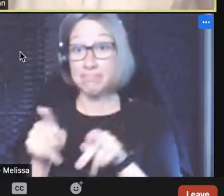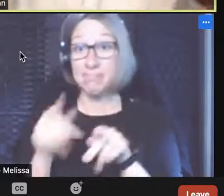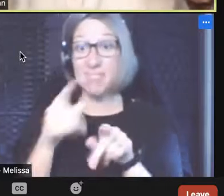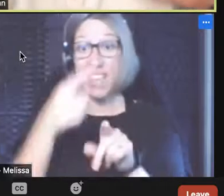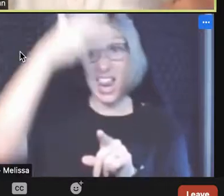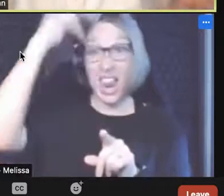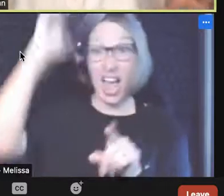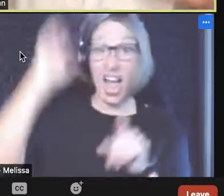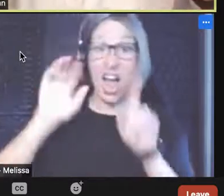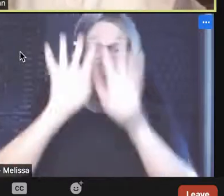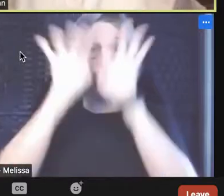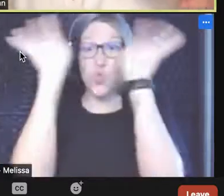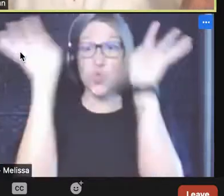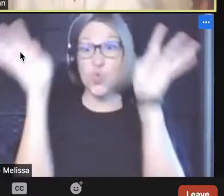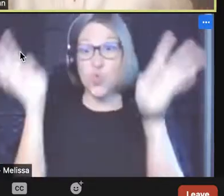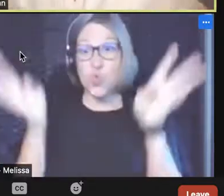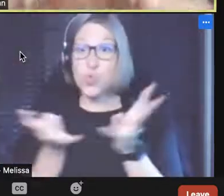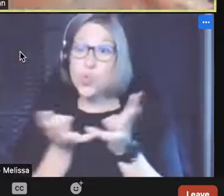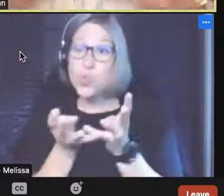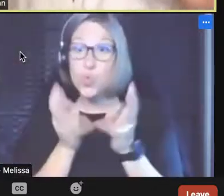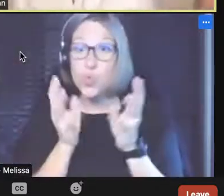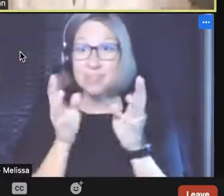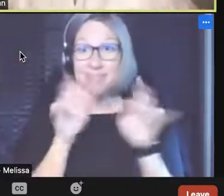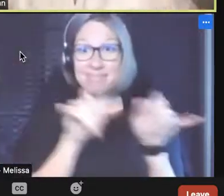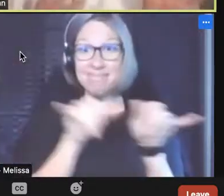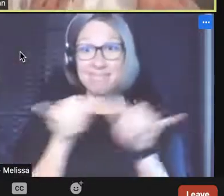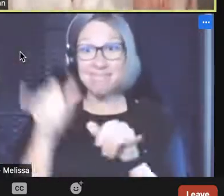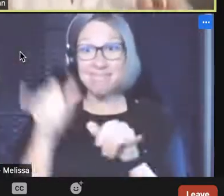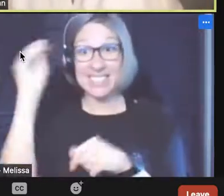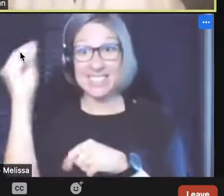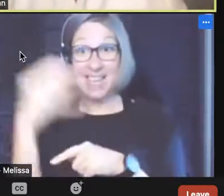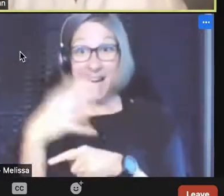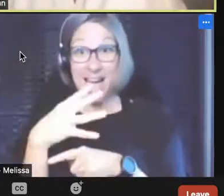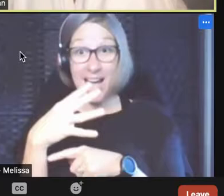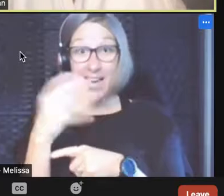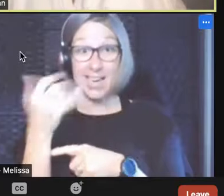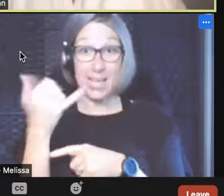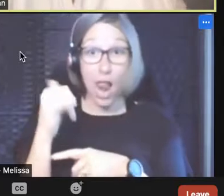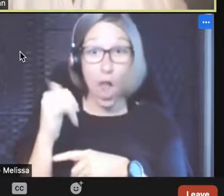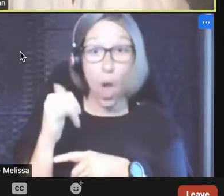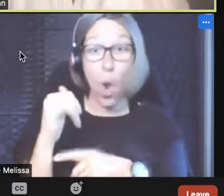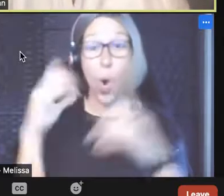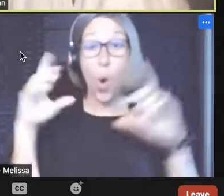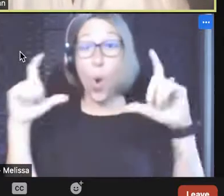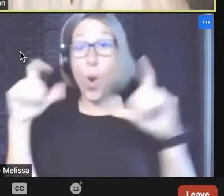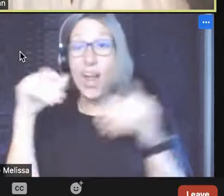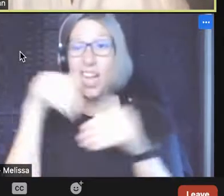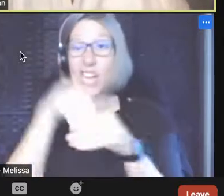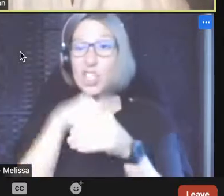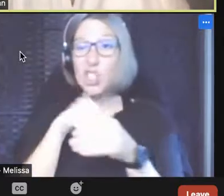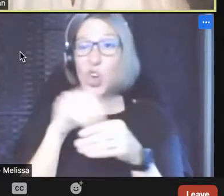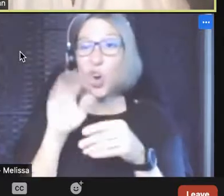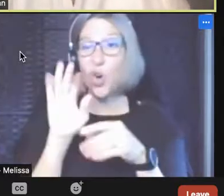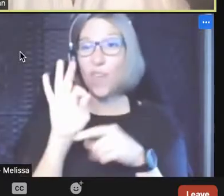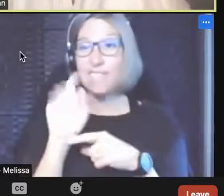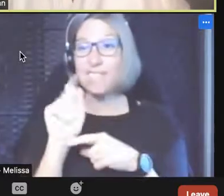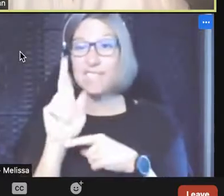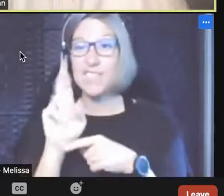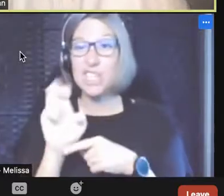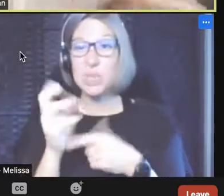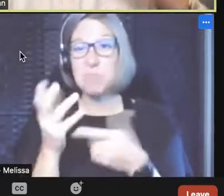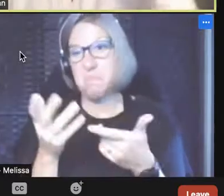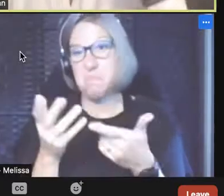like ray-like things around this circle that's yellow. The internal features don't seem to matter too